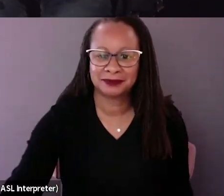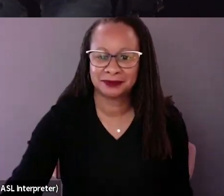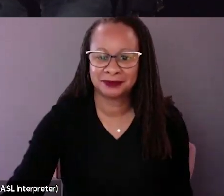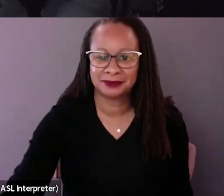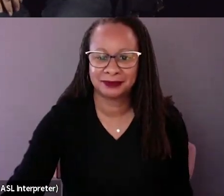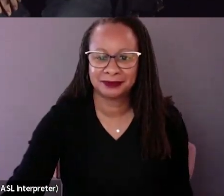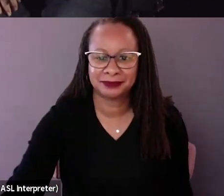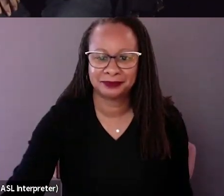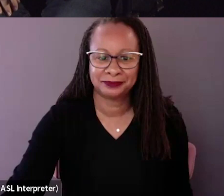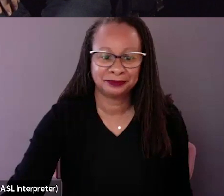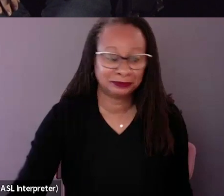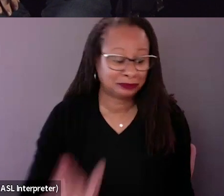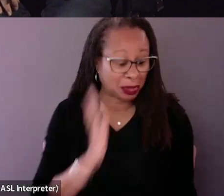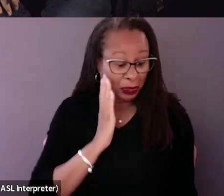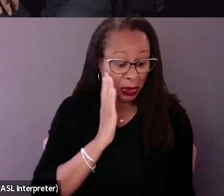Yeah,